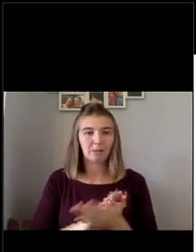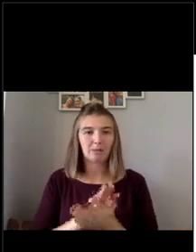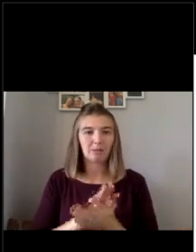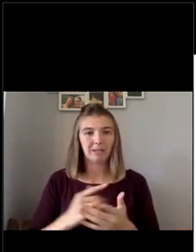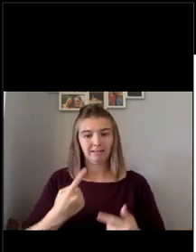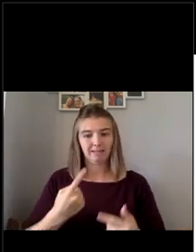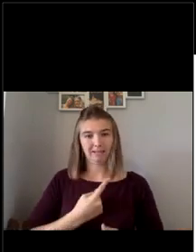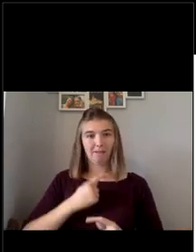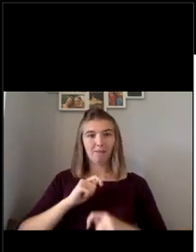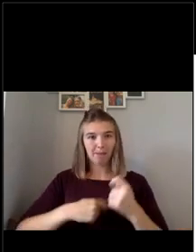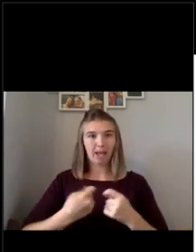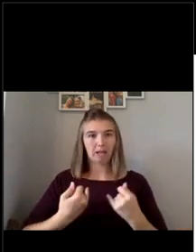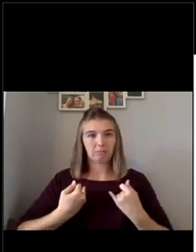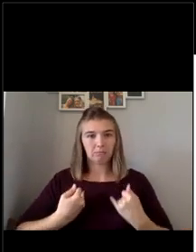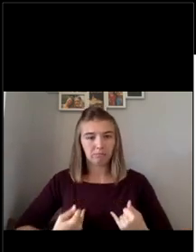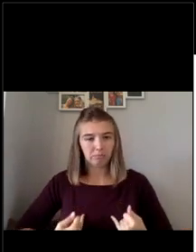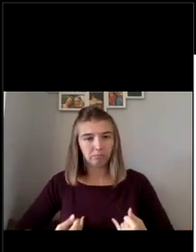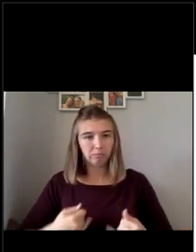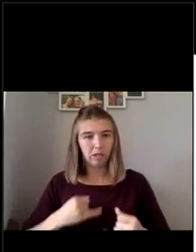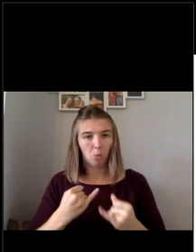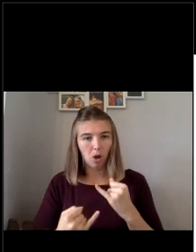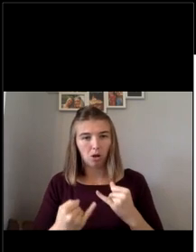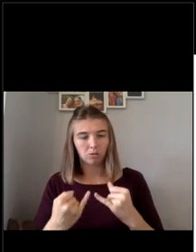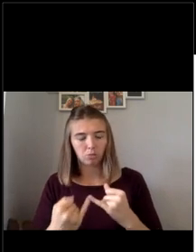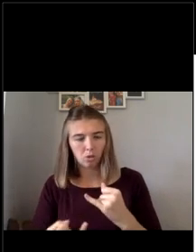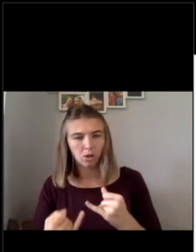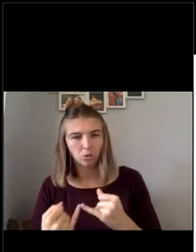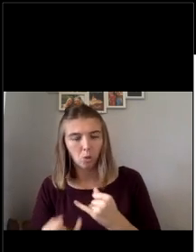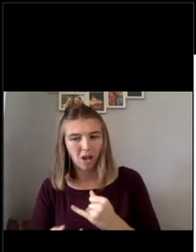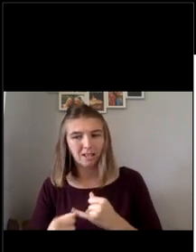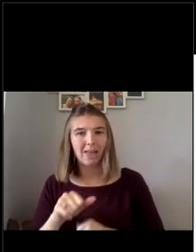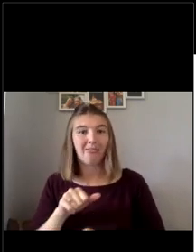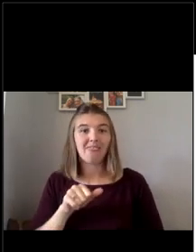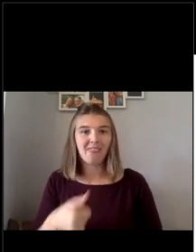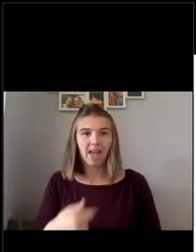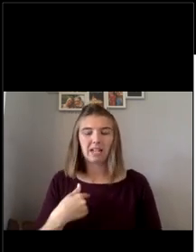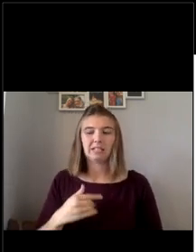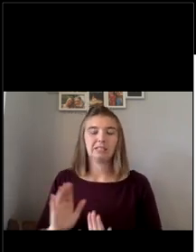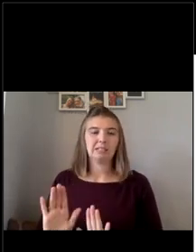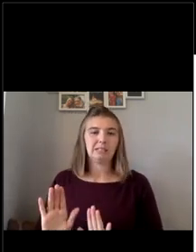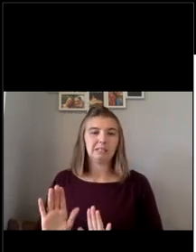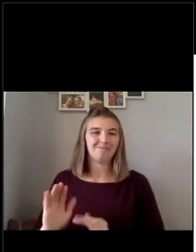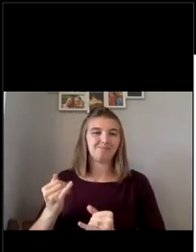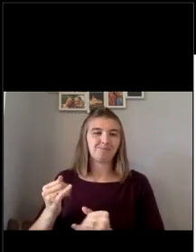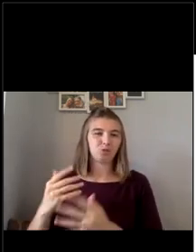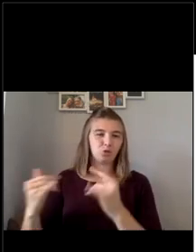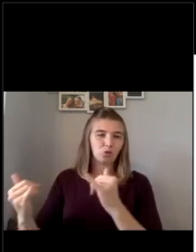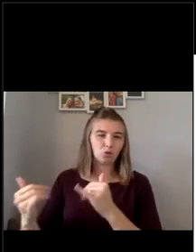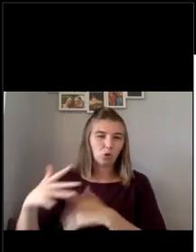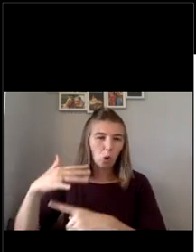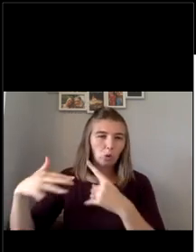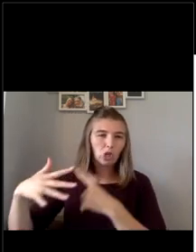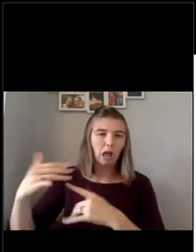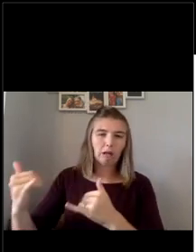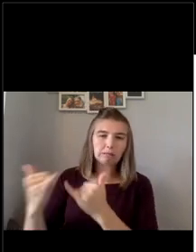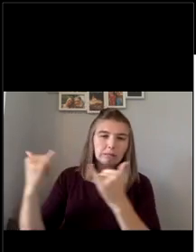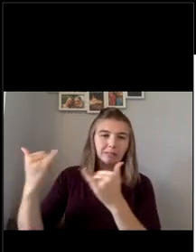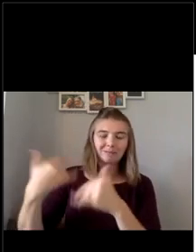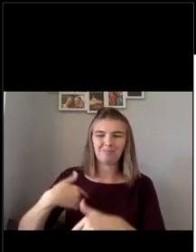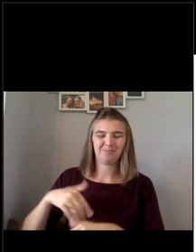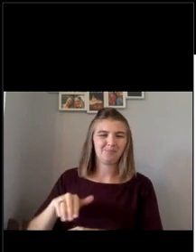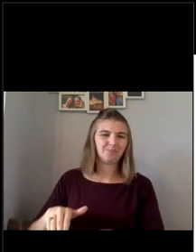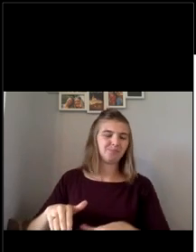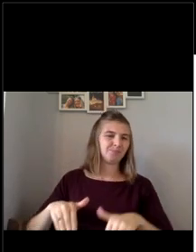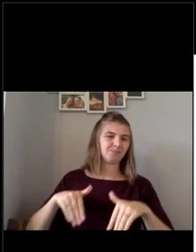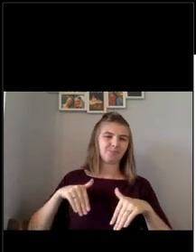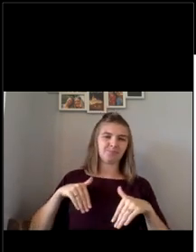on. And so I stopped socializing because it really inhibited me from going out and having a good time. It also